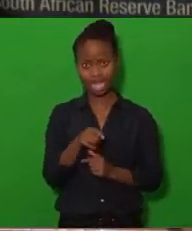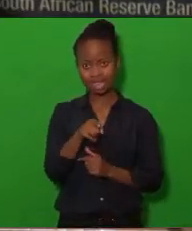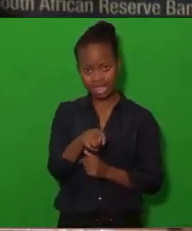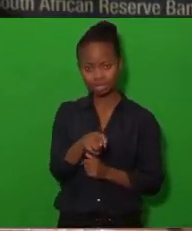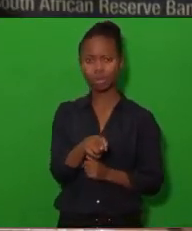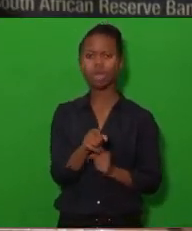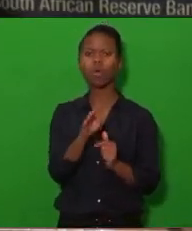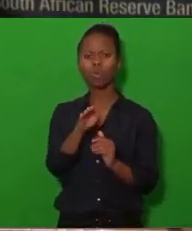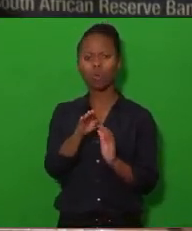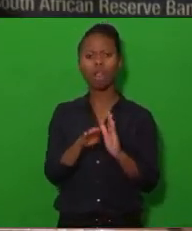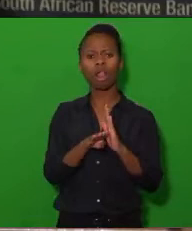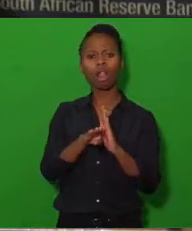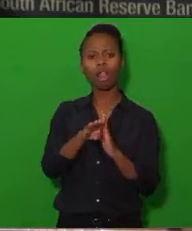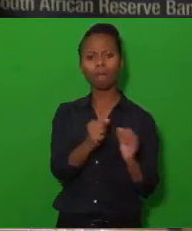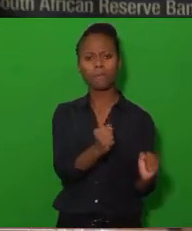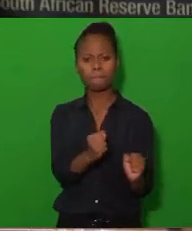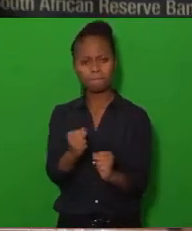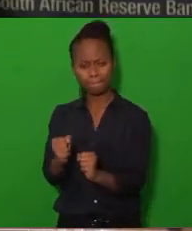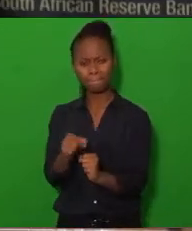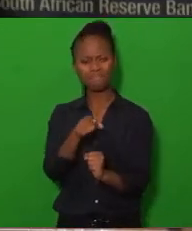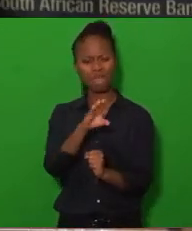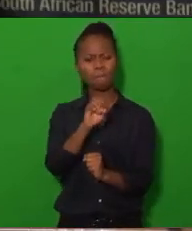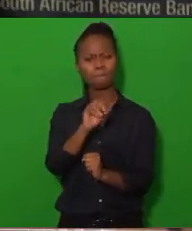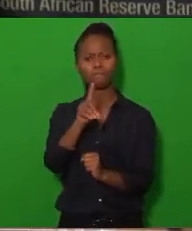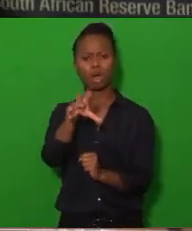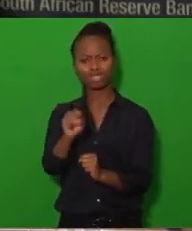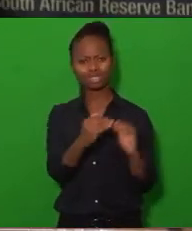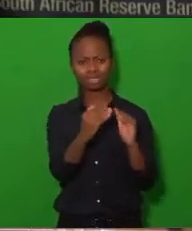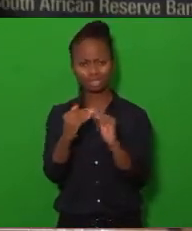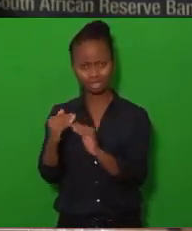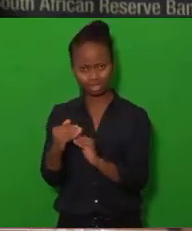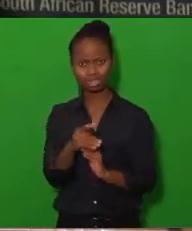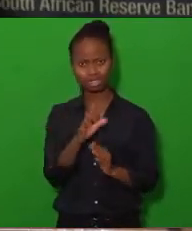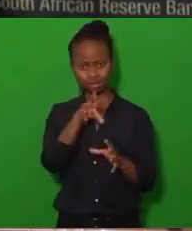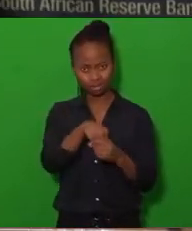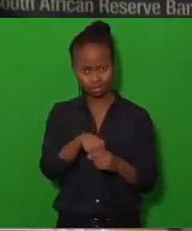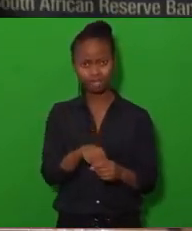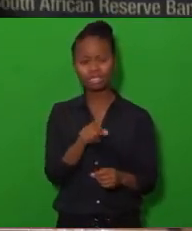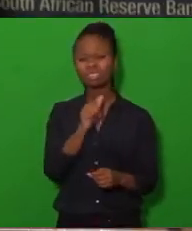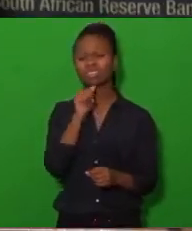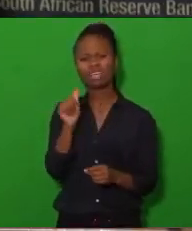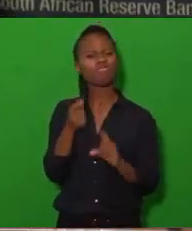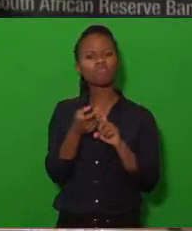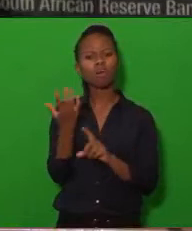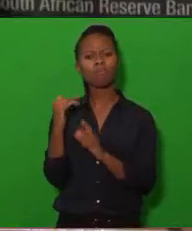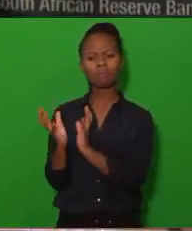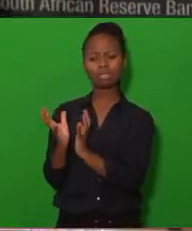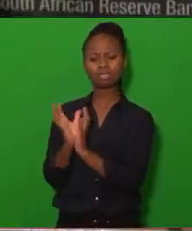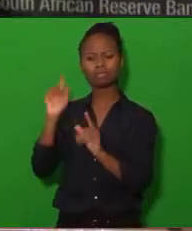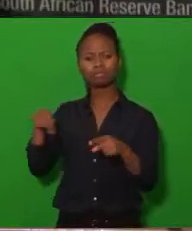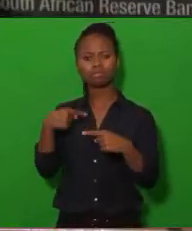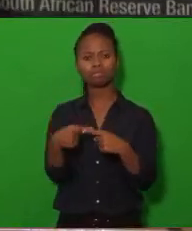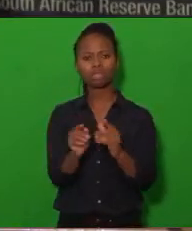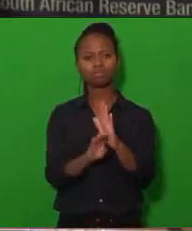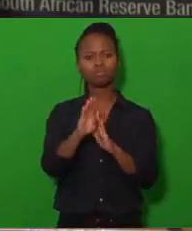and inflation-linked bonds, have moderated somewhat since the previous MPC.